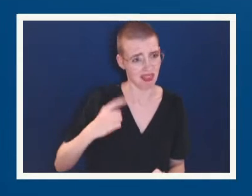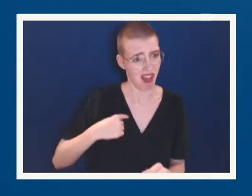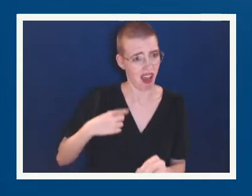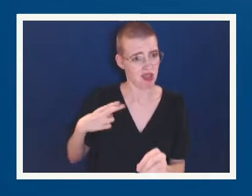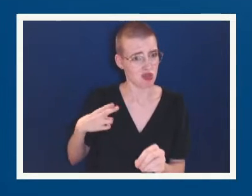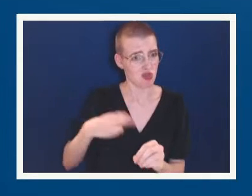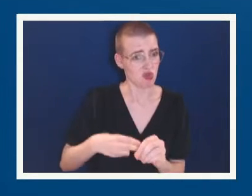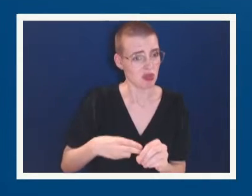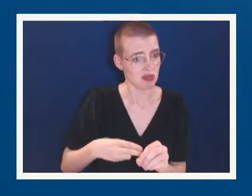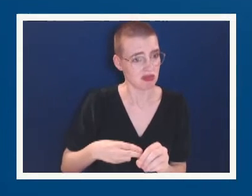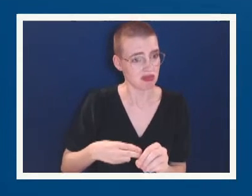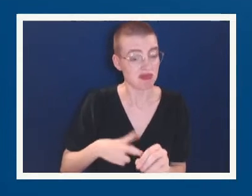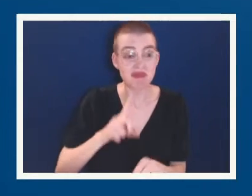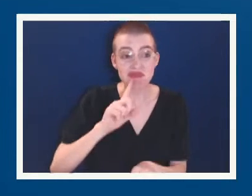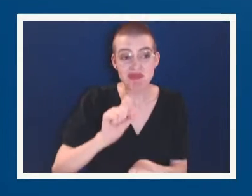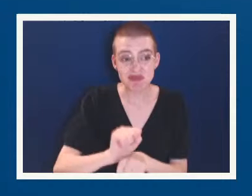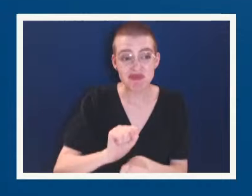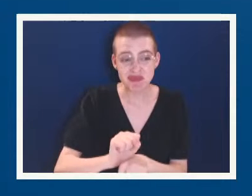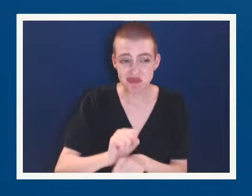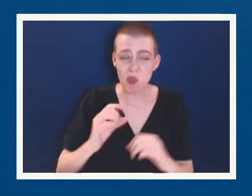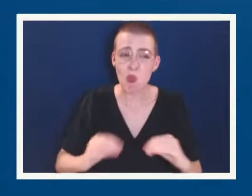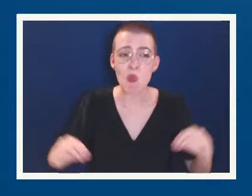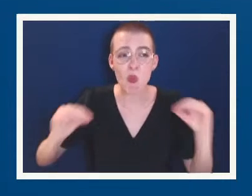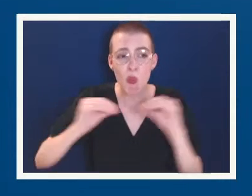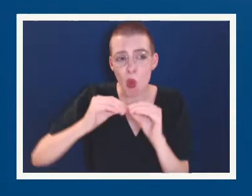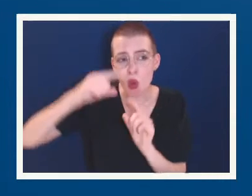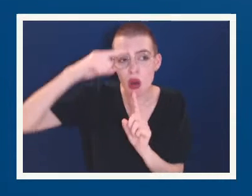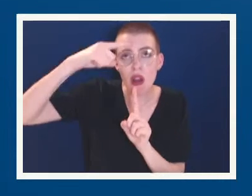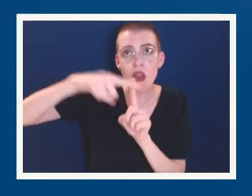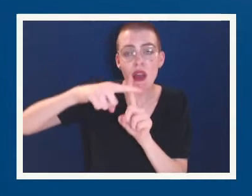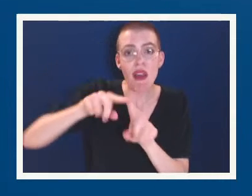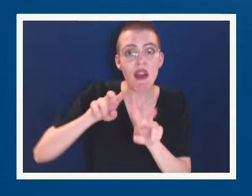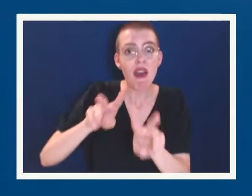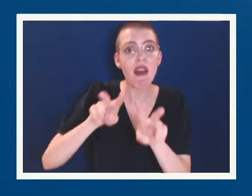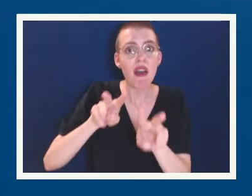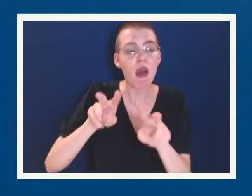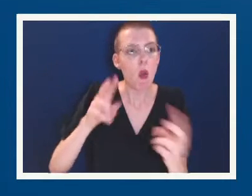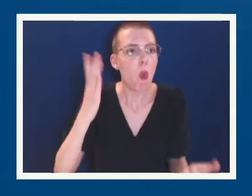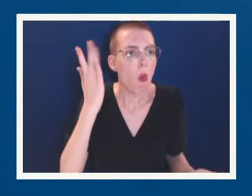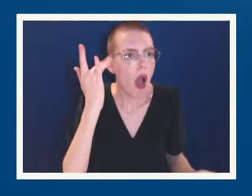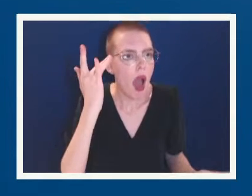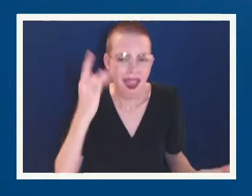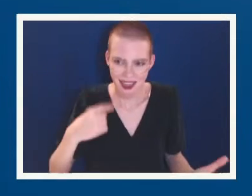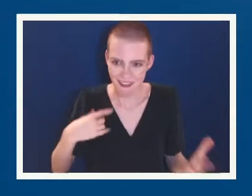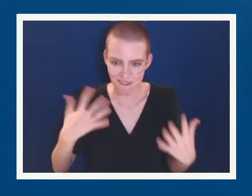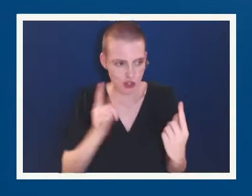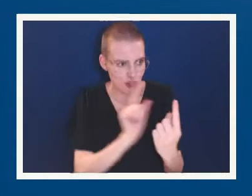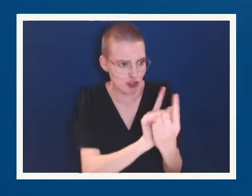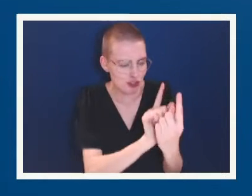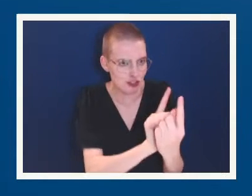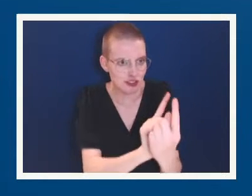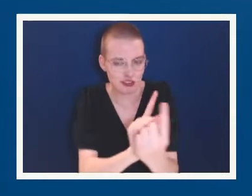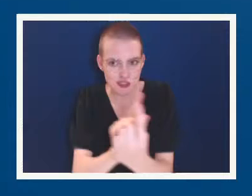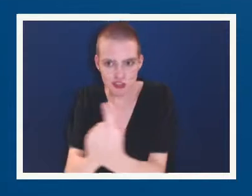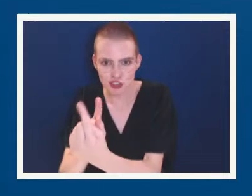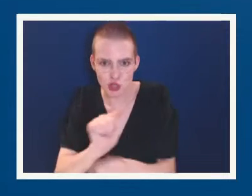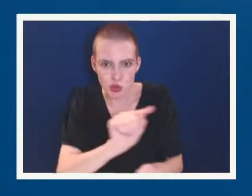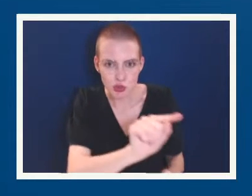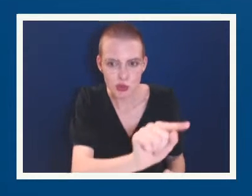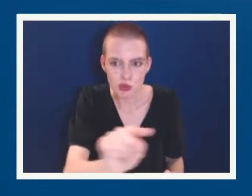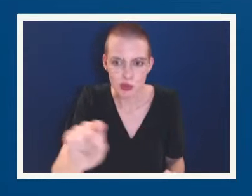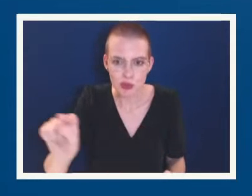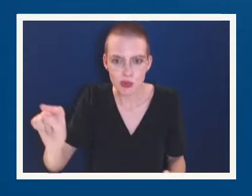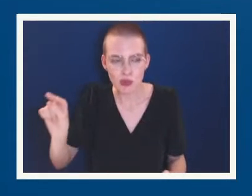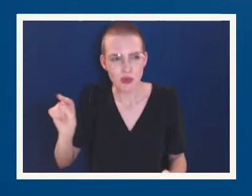optimistic because I've had the opportunity to get to know all of you. Because I've seen